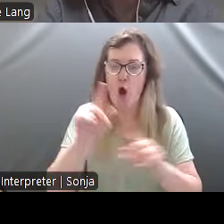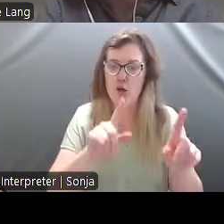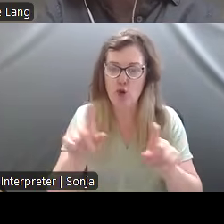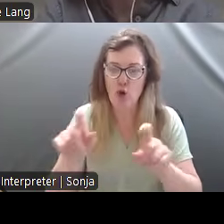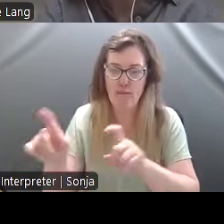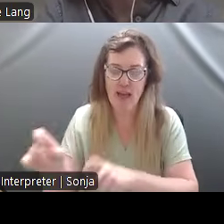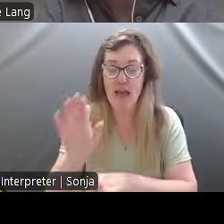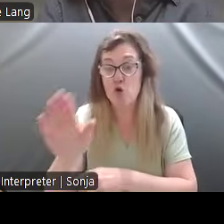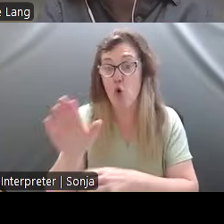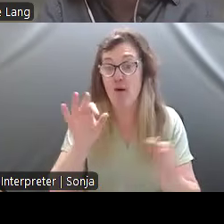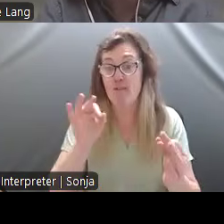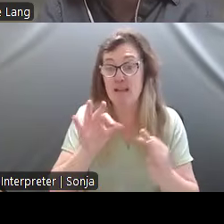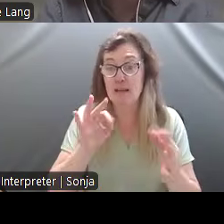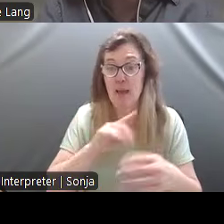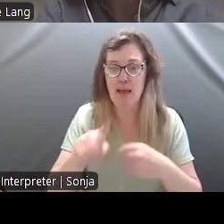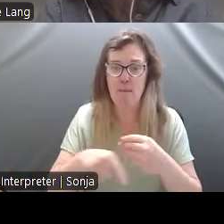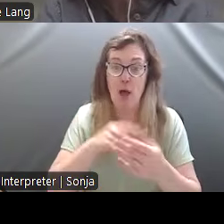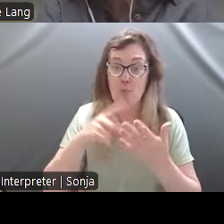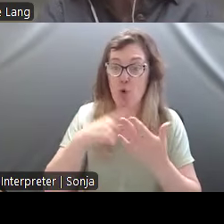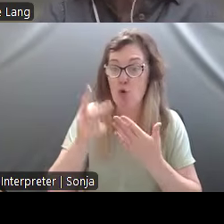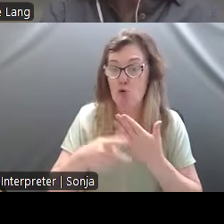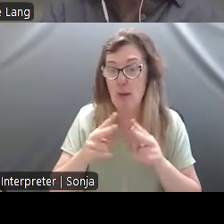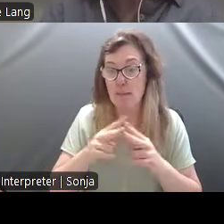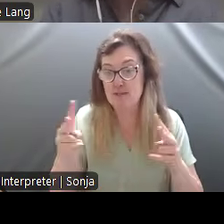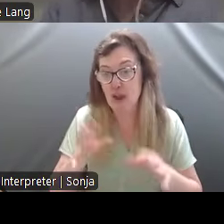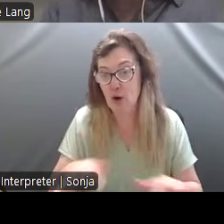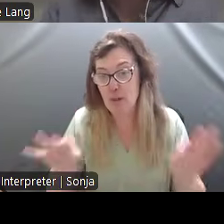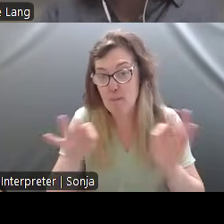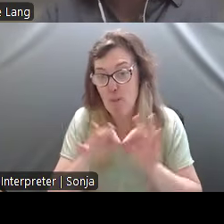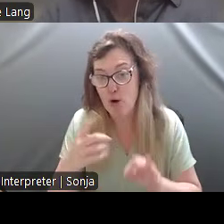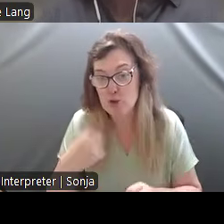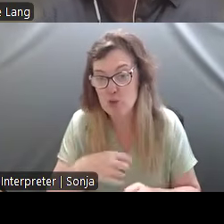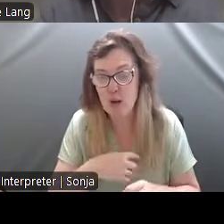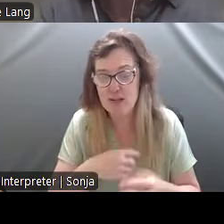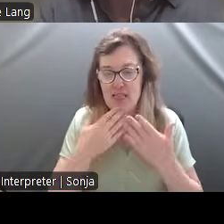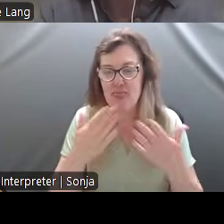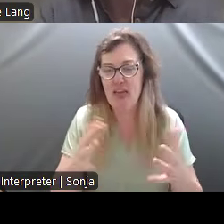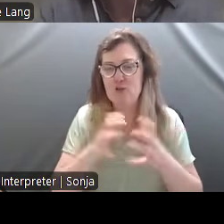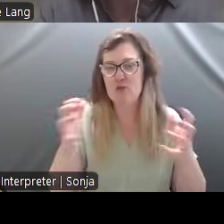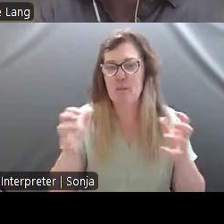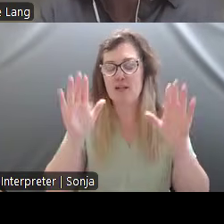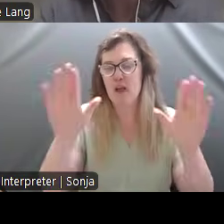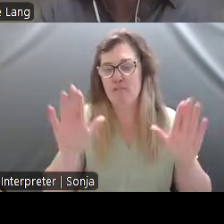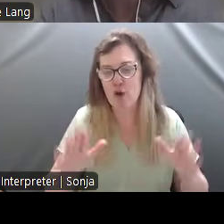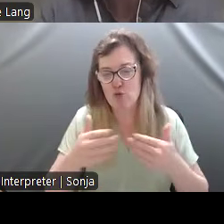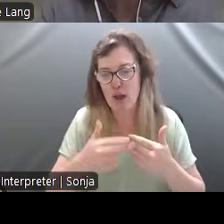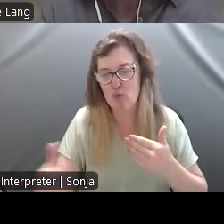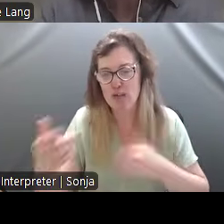on these programs is very important to us. So thanks very much, everybody, and have a great rest of your day.